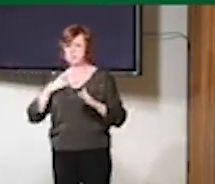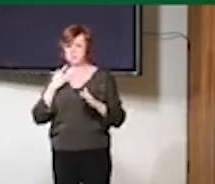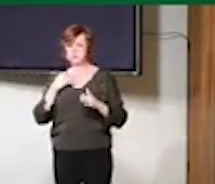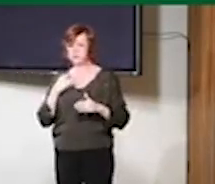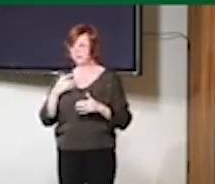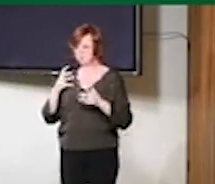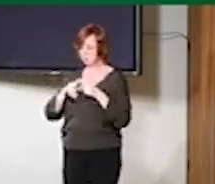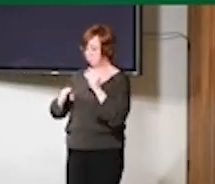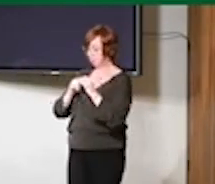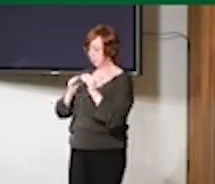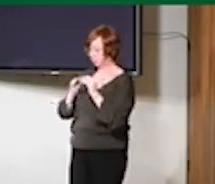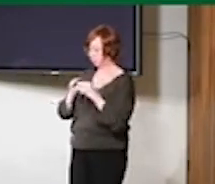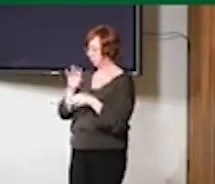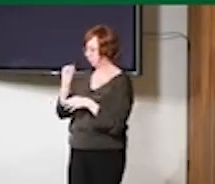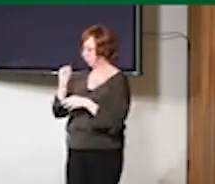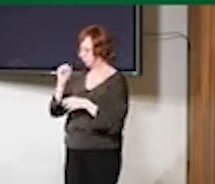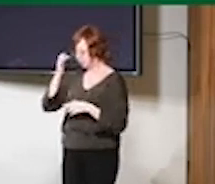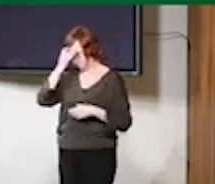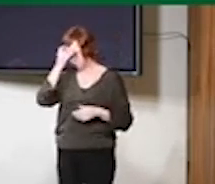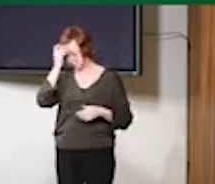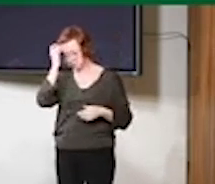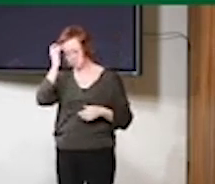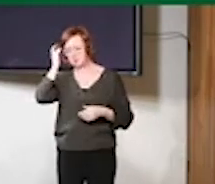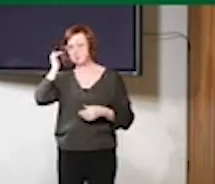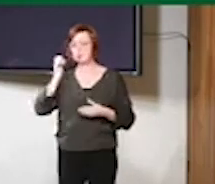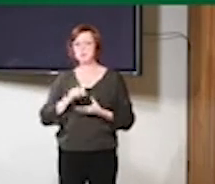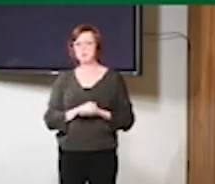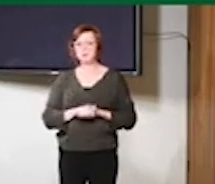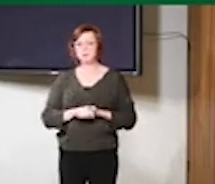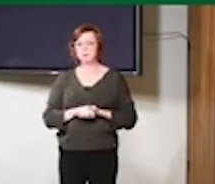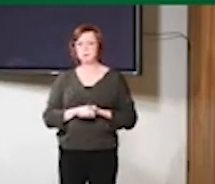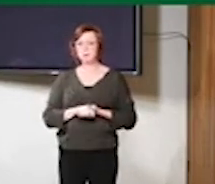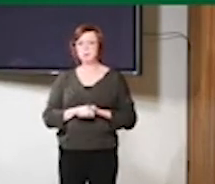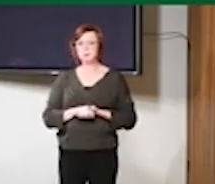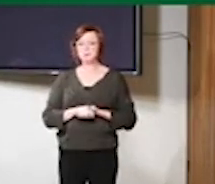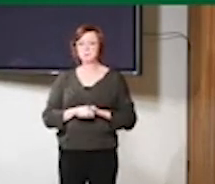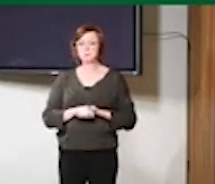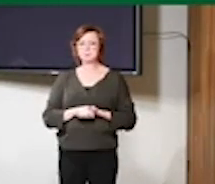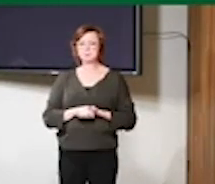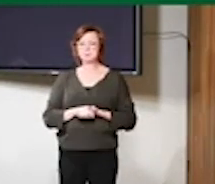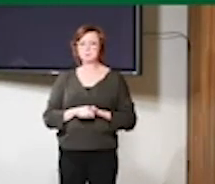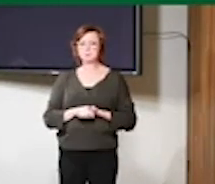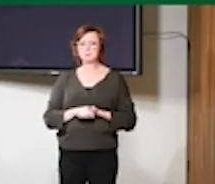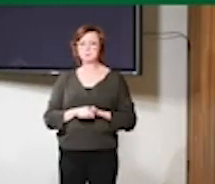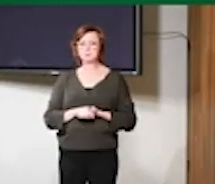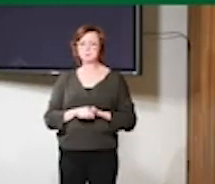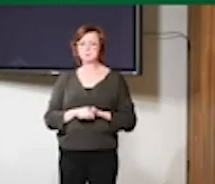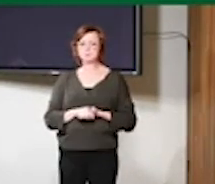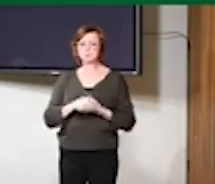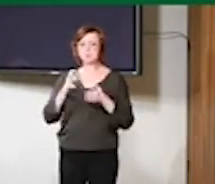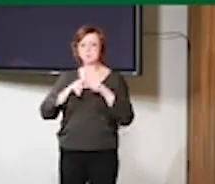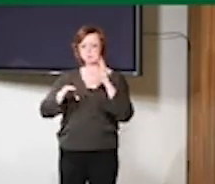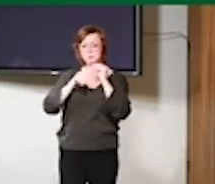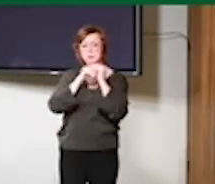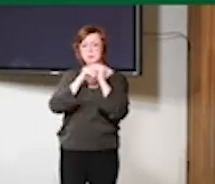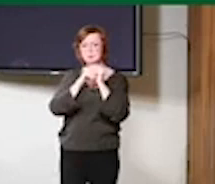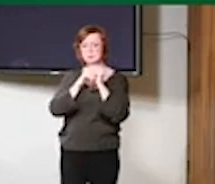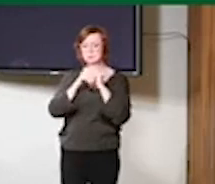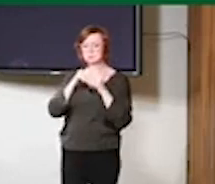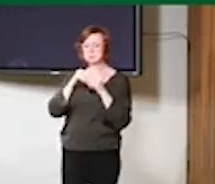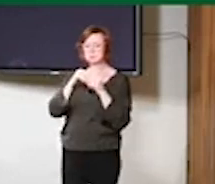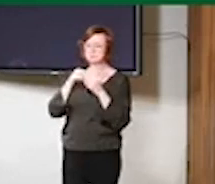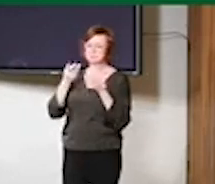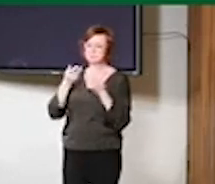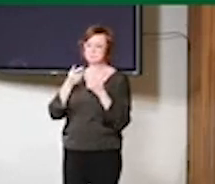I'll just maybe just expand a little bit that, like the Premier said, we obviously have no control